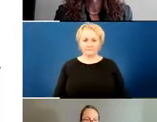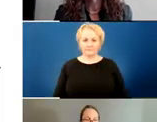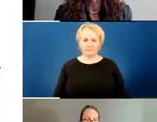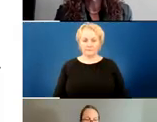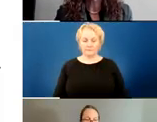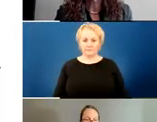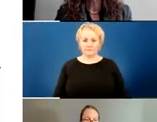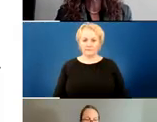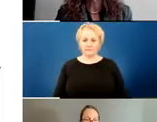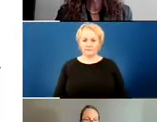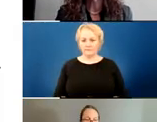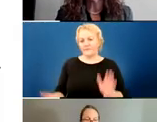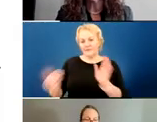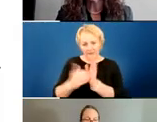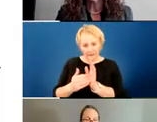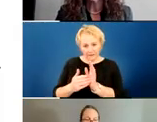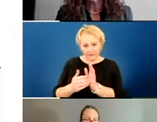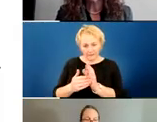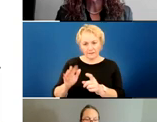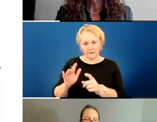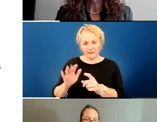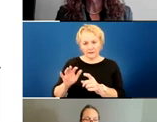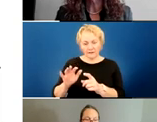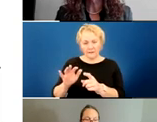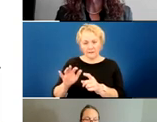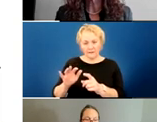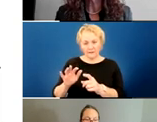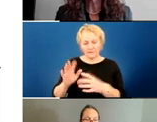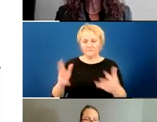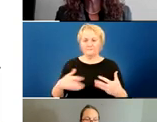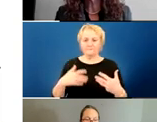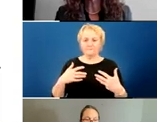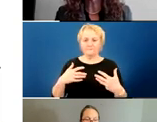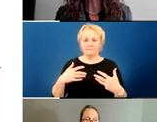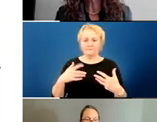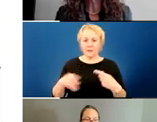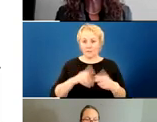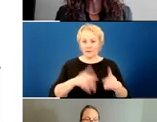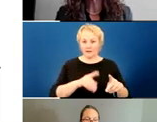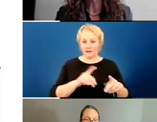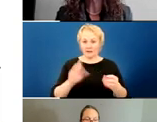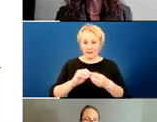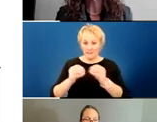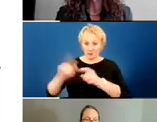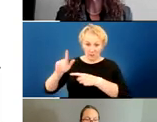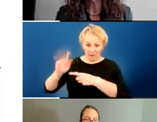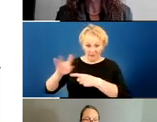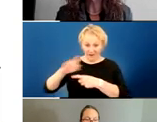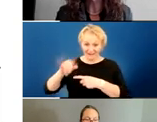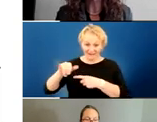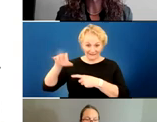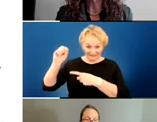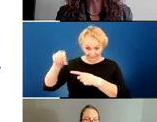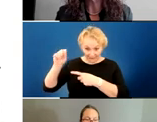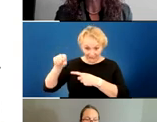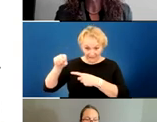So, and again, that's, you know, when somebody answers question number 24 with a yes and they identify what